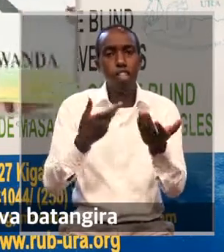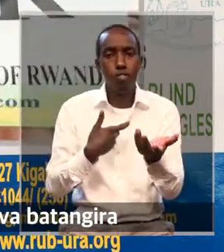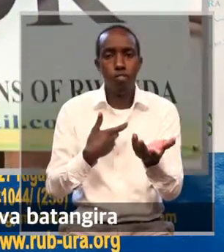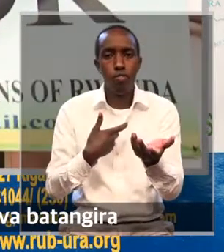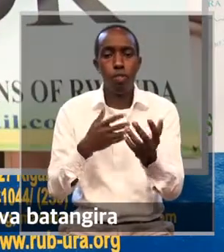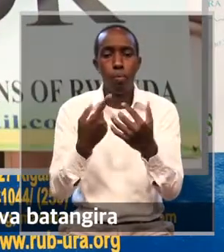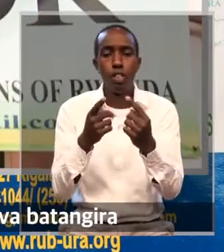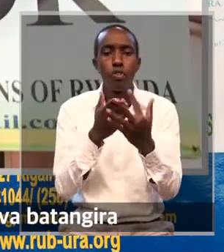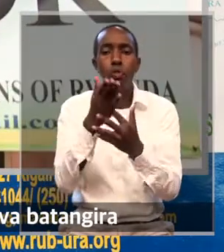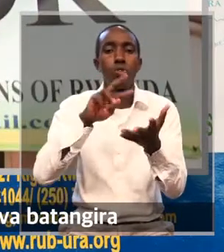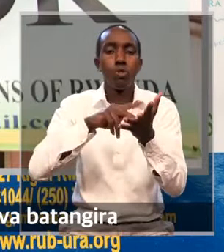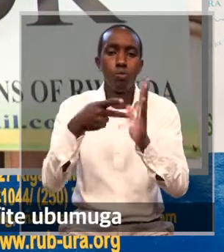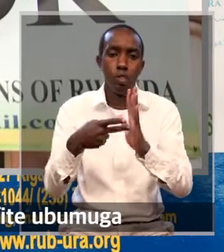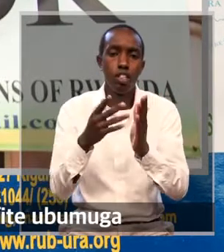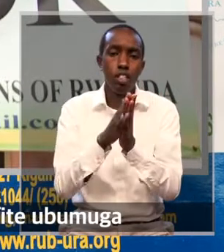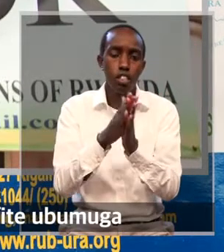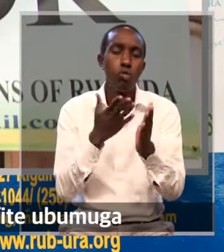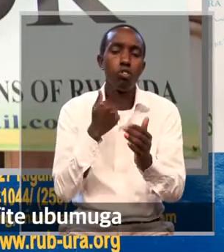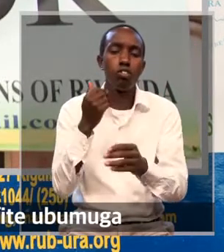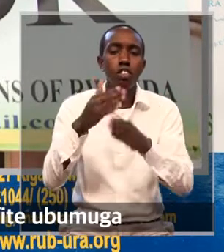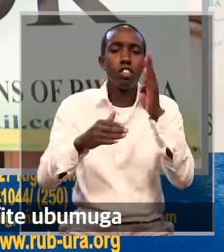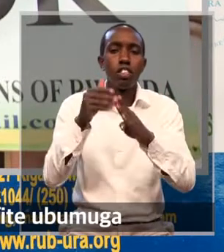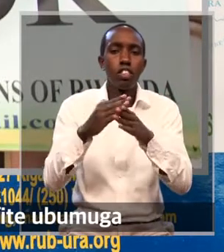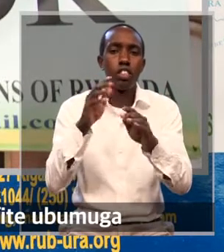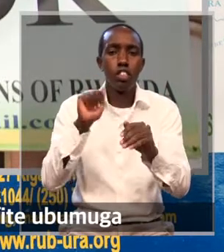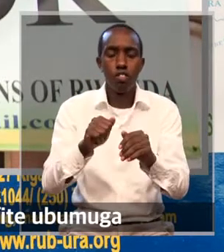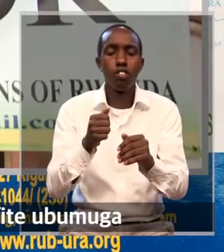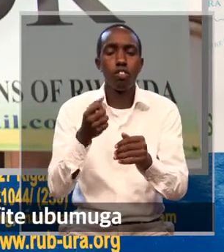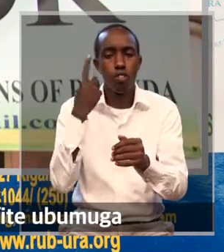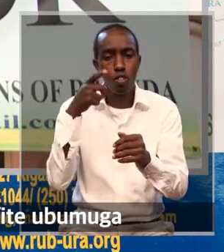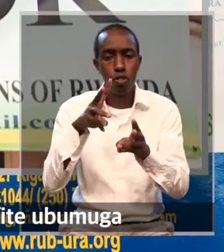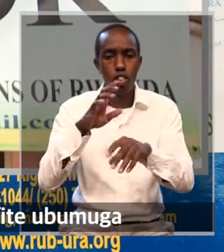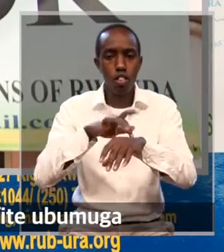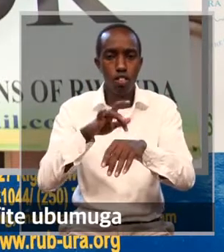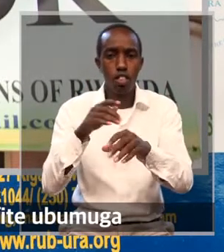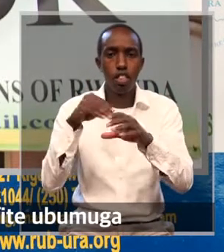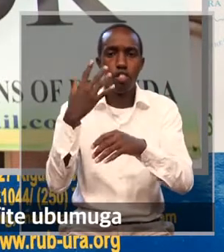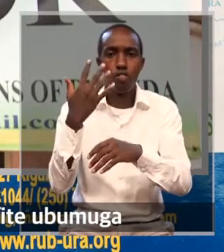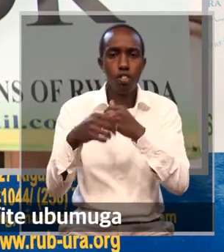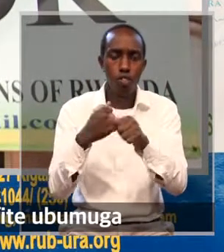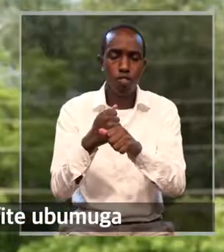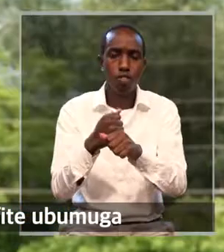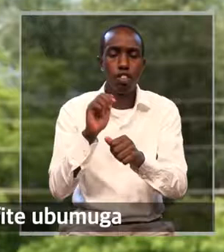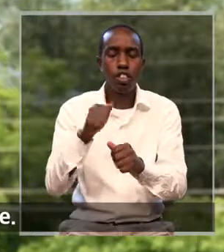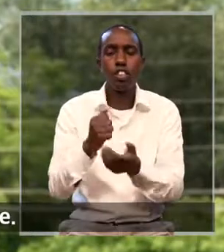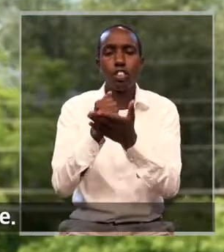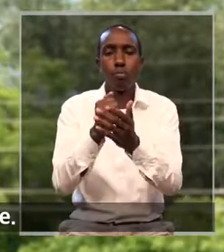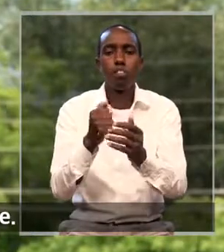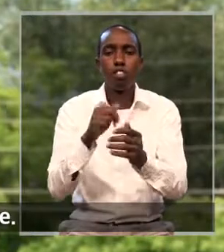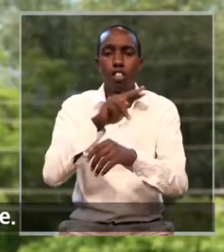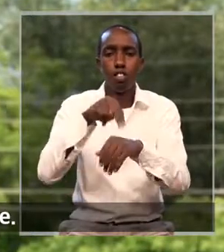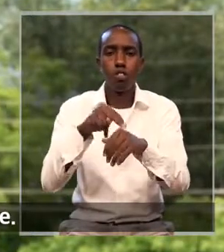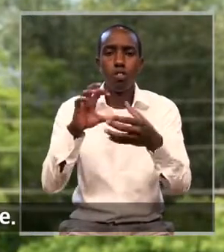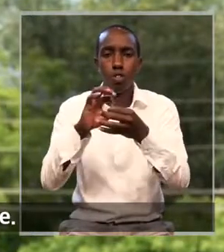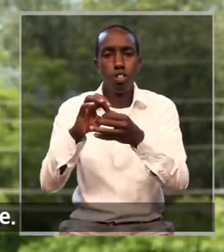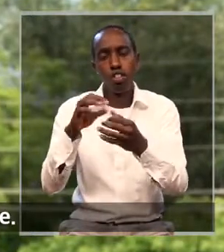But through Inspired, we wanted to build on the momentum that had already built up since 2005 to support the National Union of